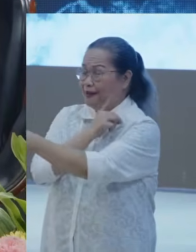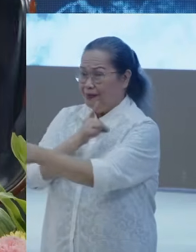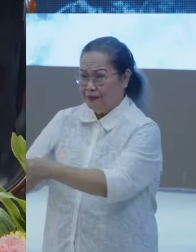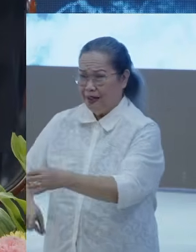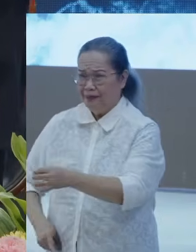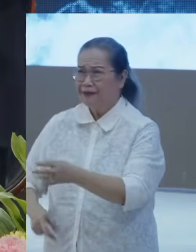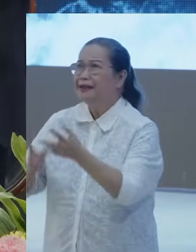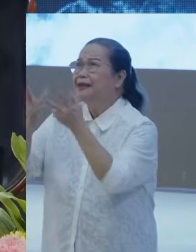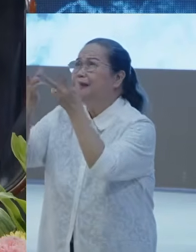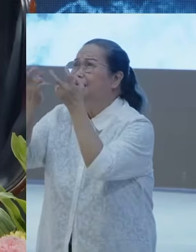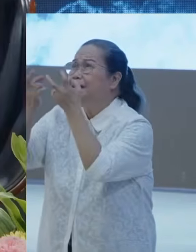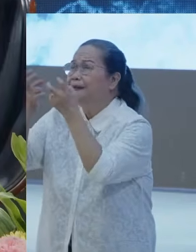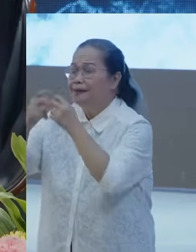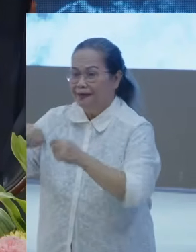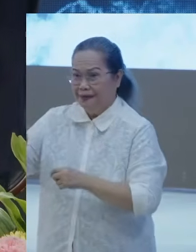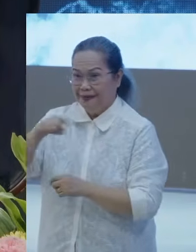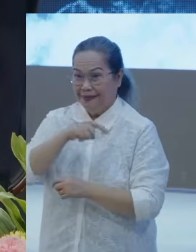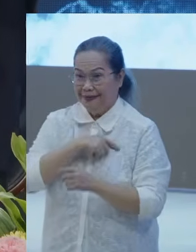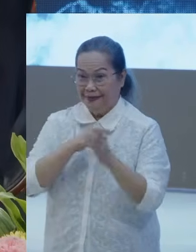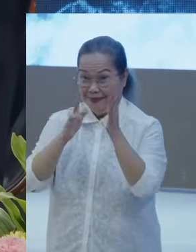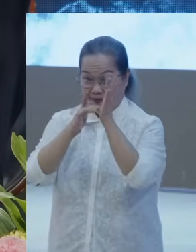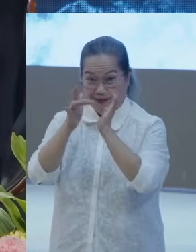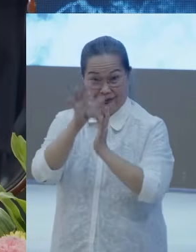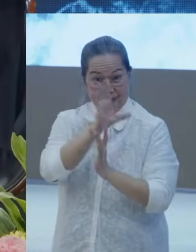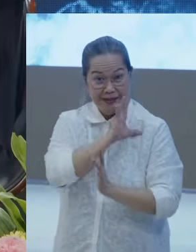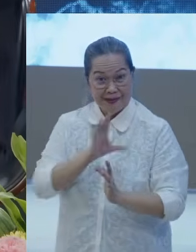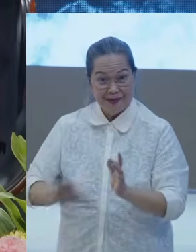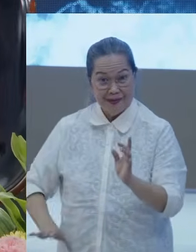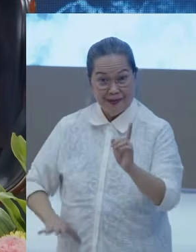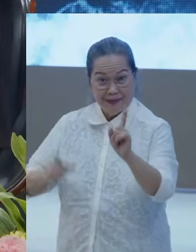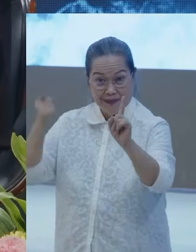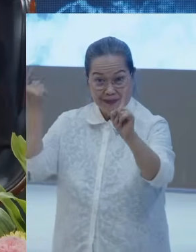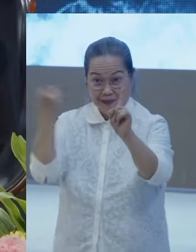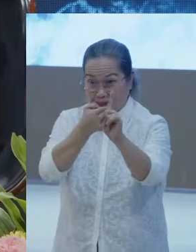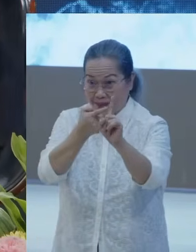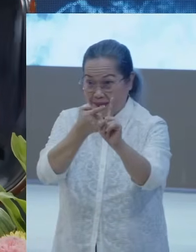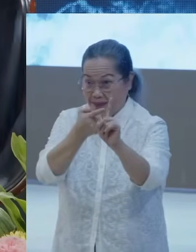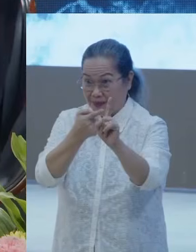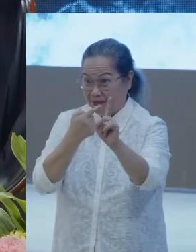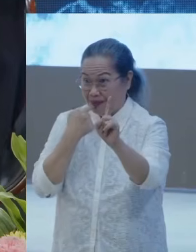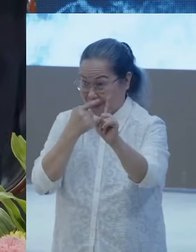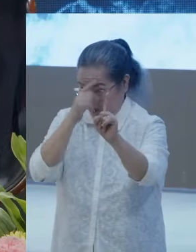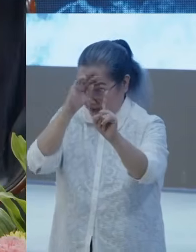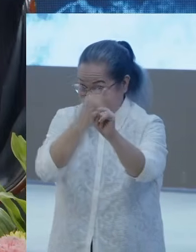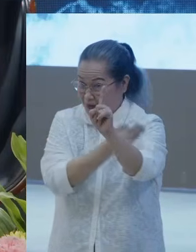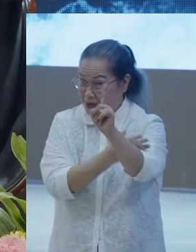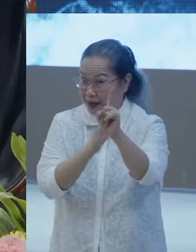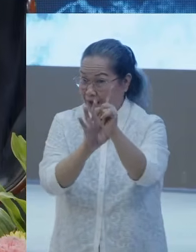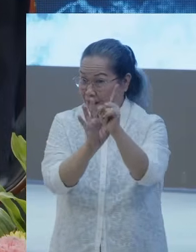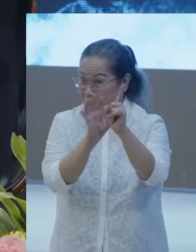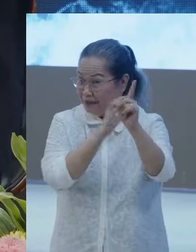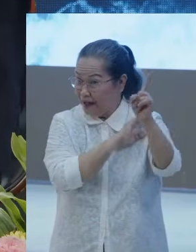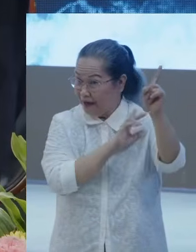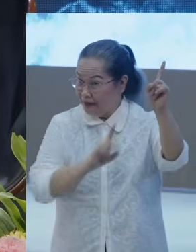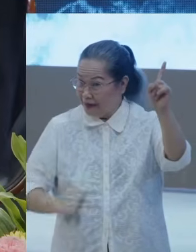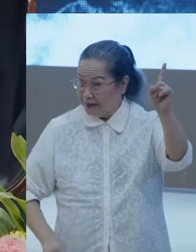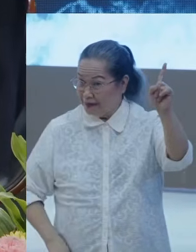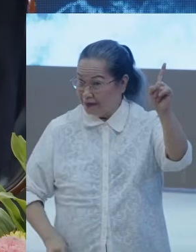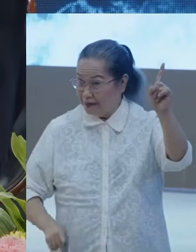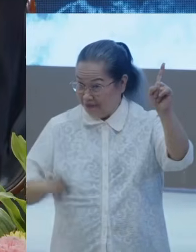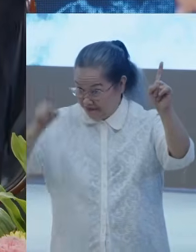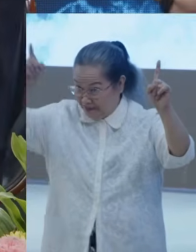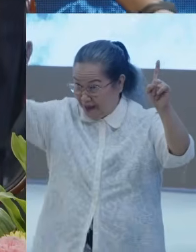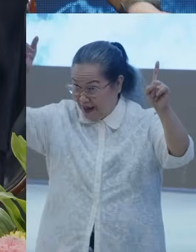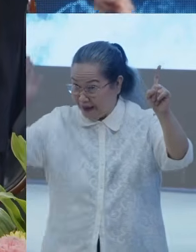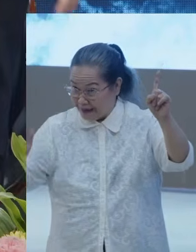us. Si Kristo ang kanilang tinutukoy. Can this be the Son of David? Siya nga ba ang Messiah?